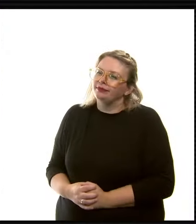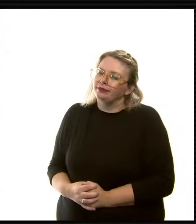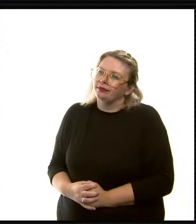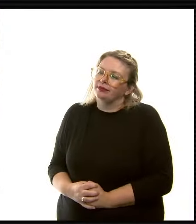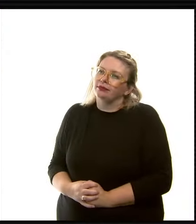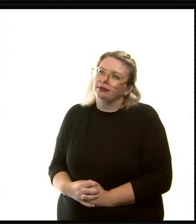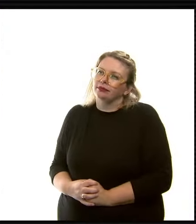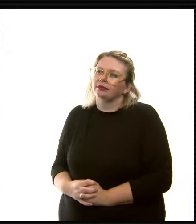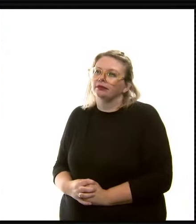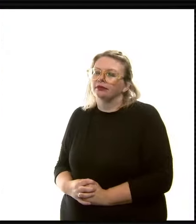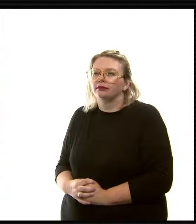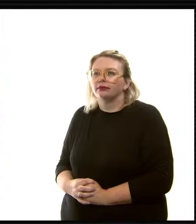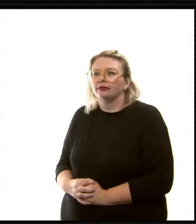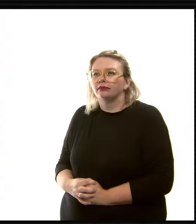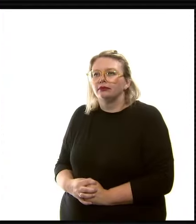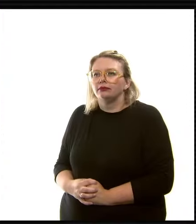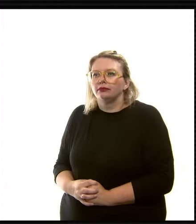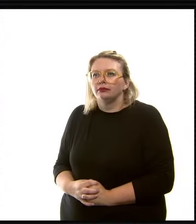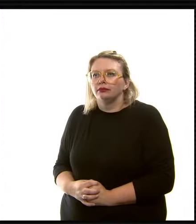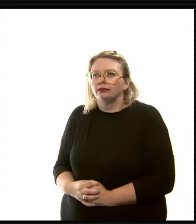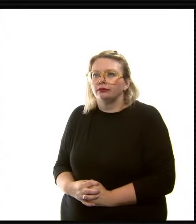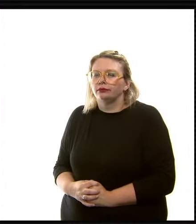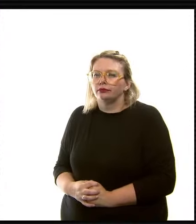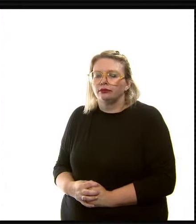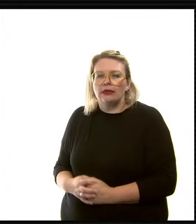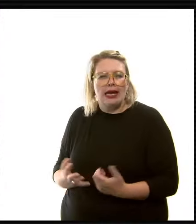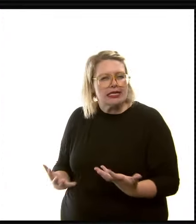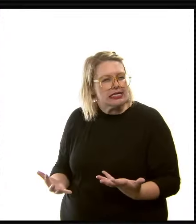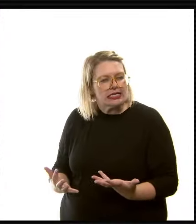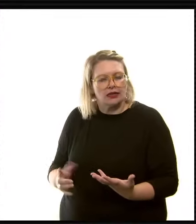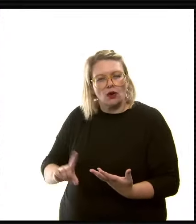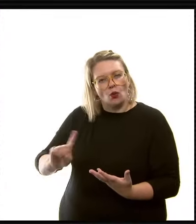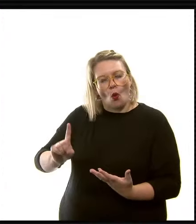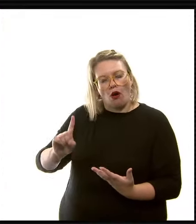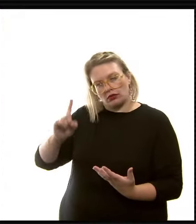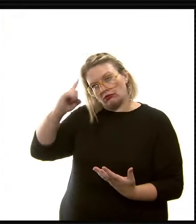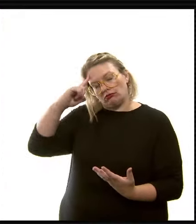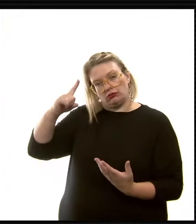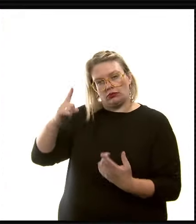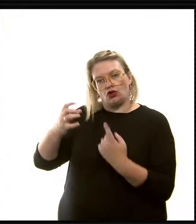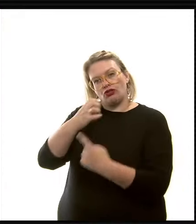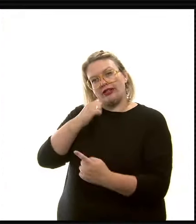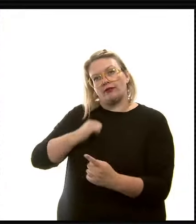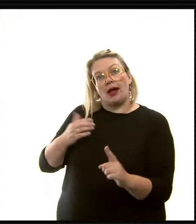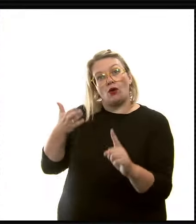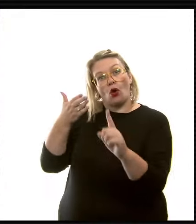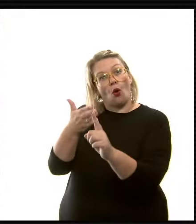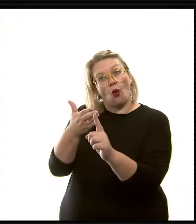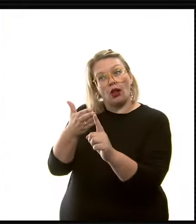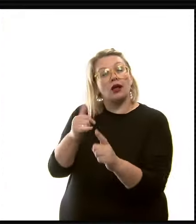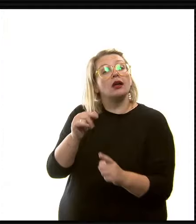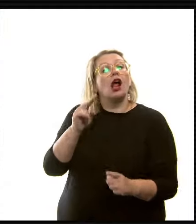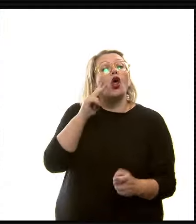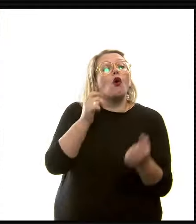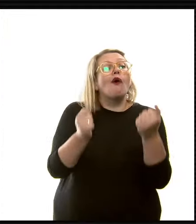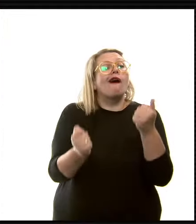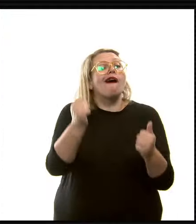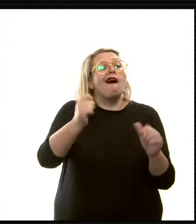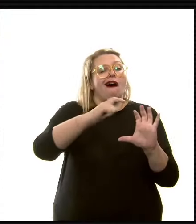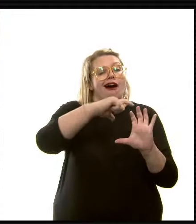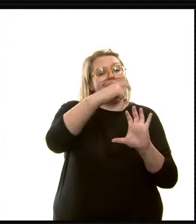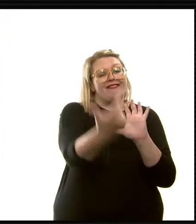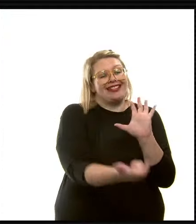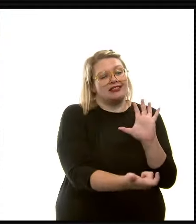I don't always know what I'm going to use to achieve the goal. I could look at a car fender and that's